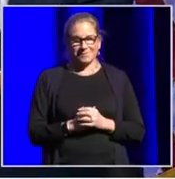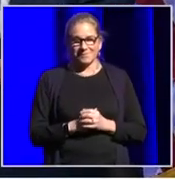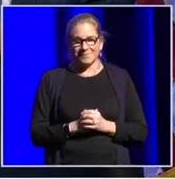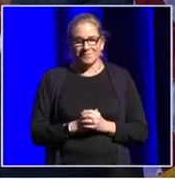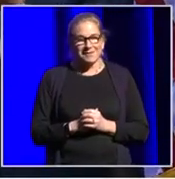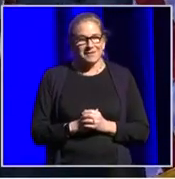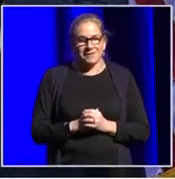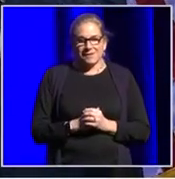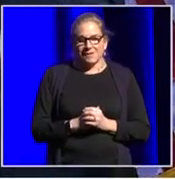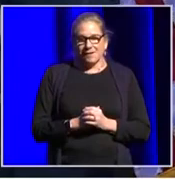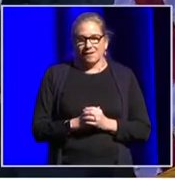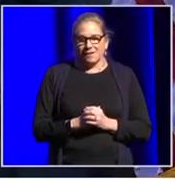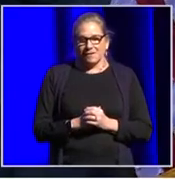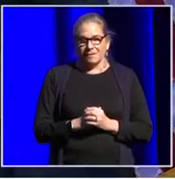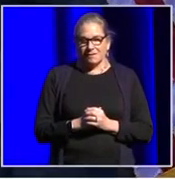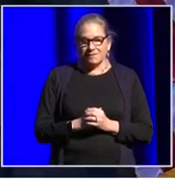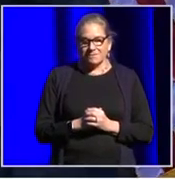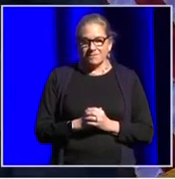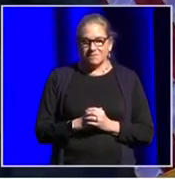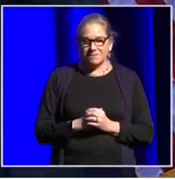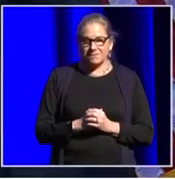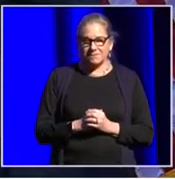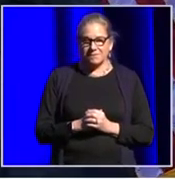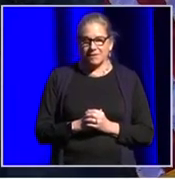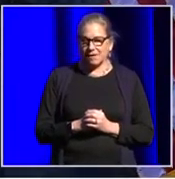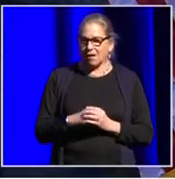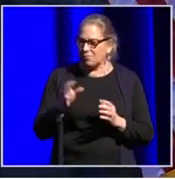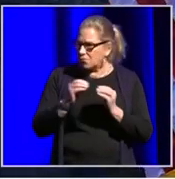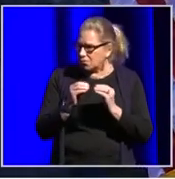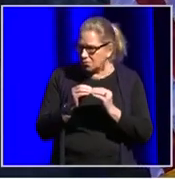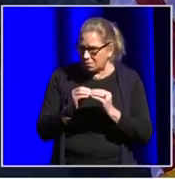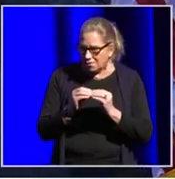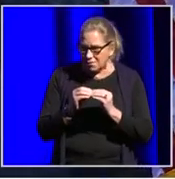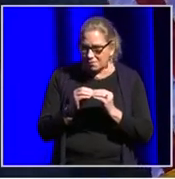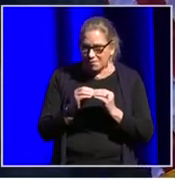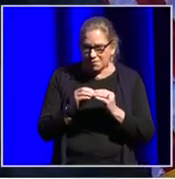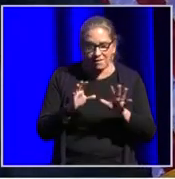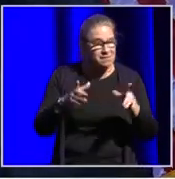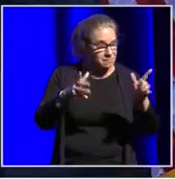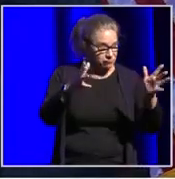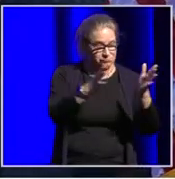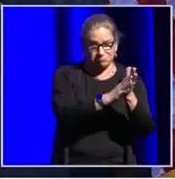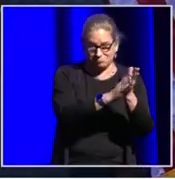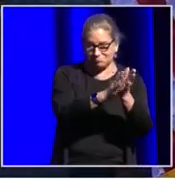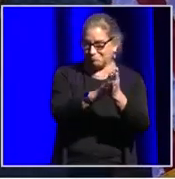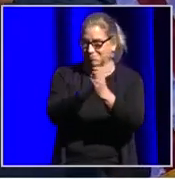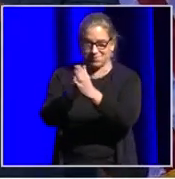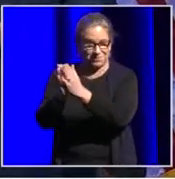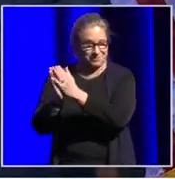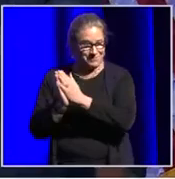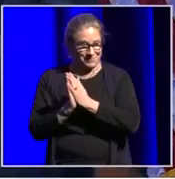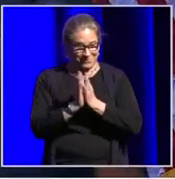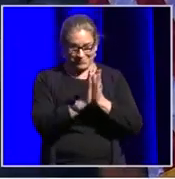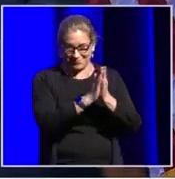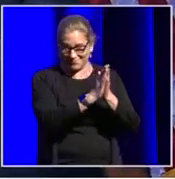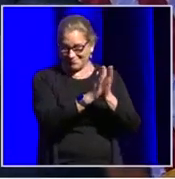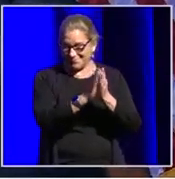Did we leave any? How about giving yourselves a round of applause for being here?